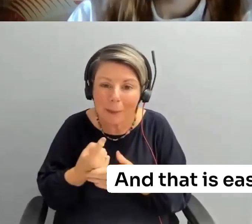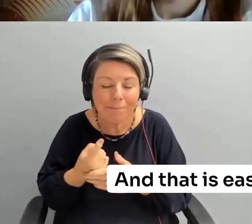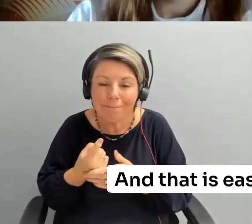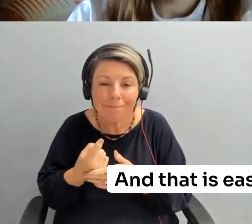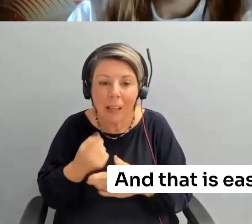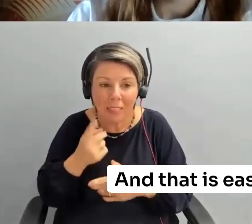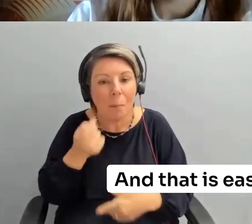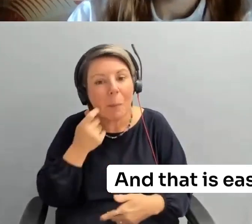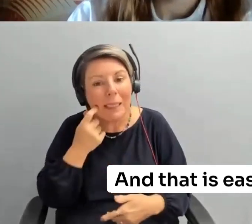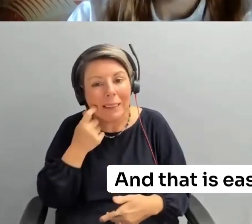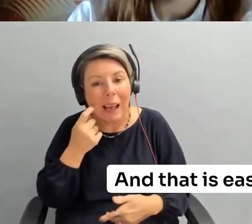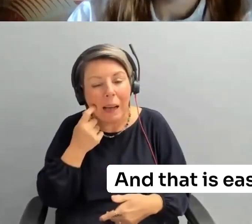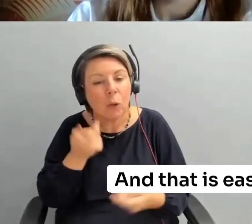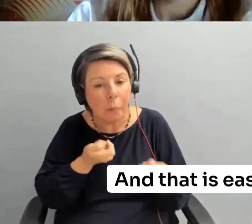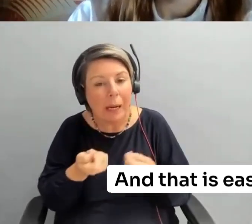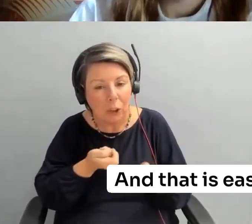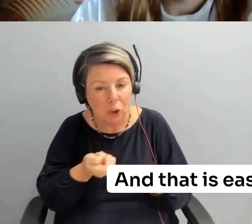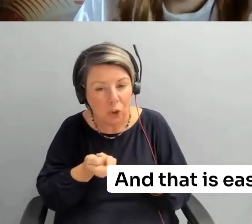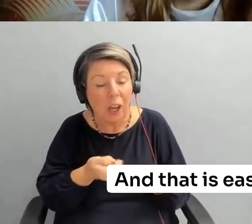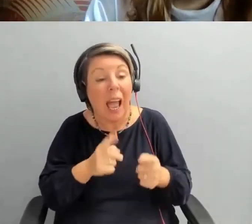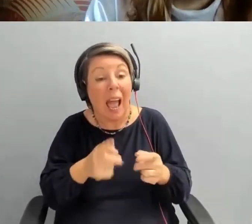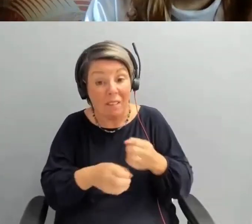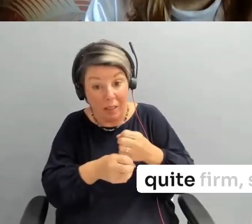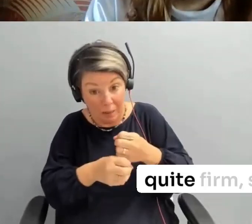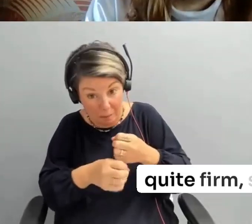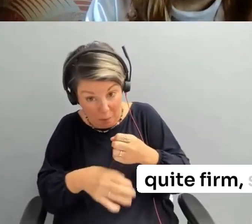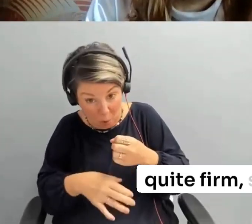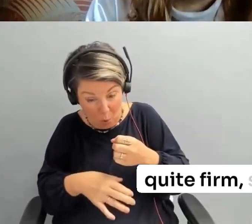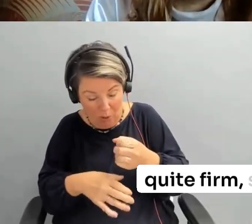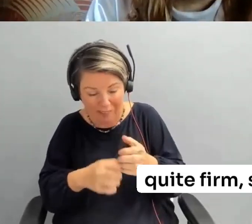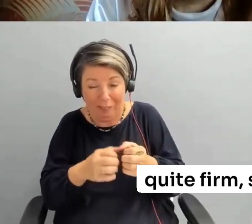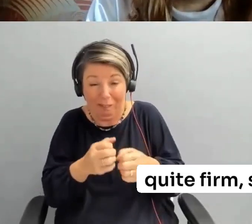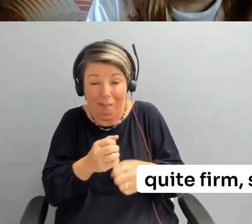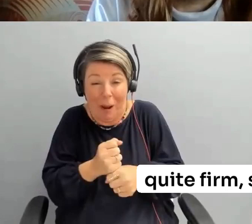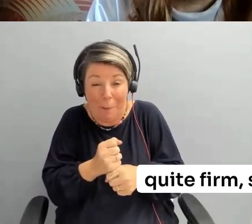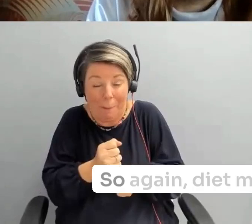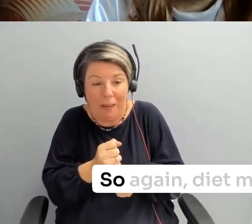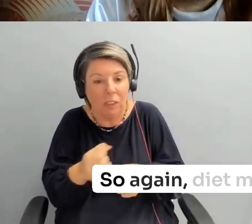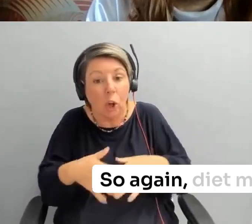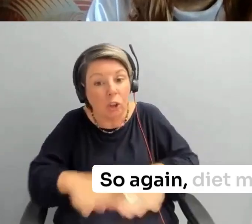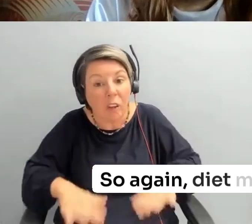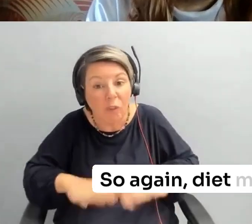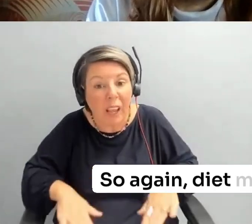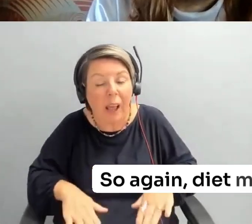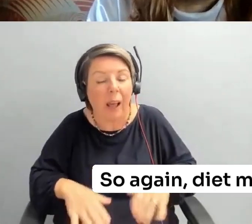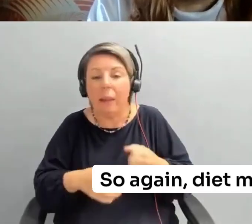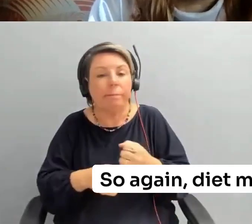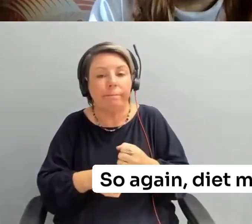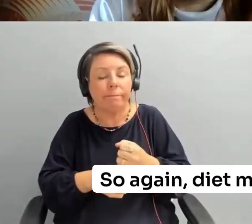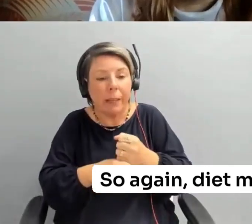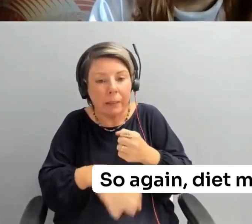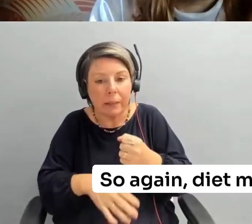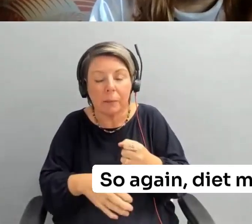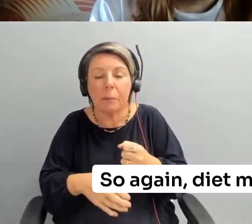easier also if the motion is quite firm, so it's not diarrhea. So again, diet,